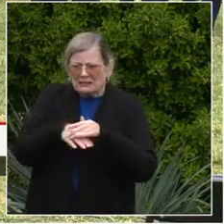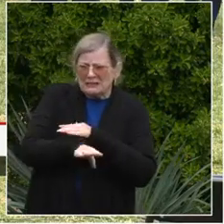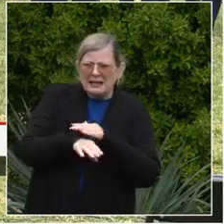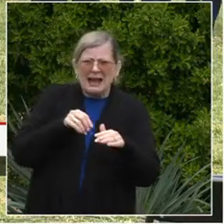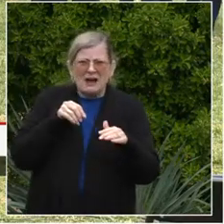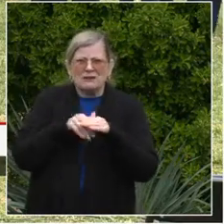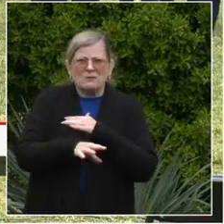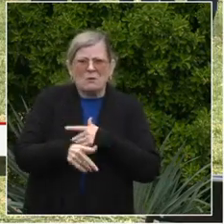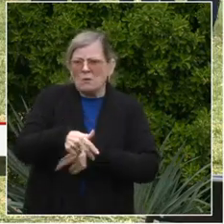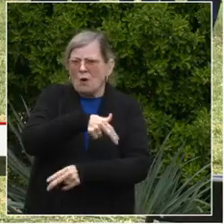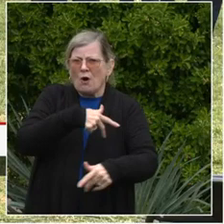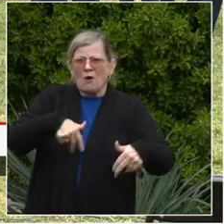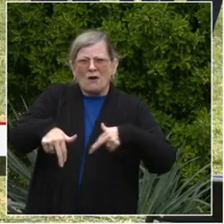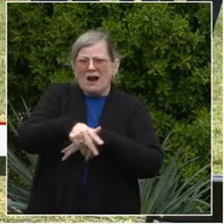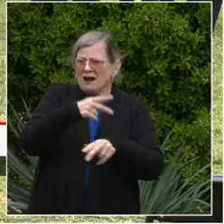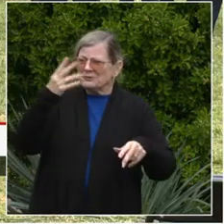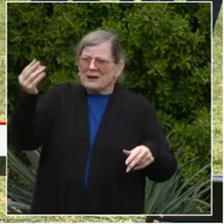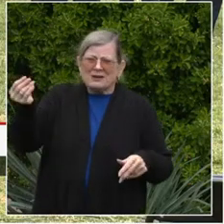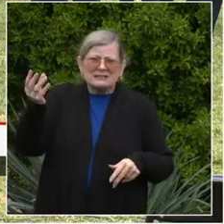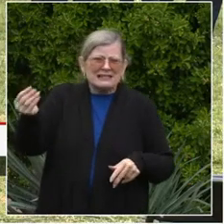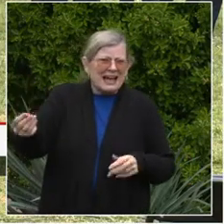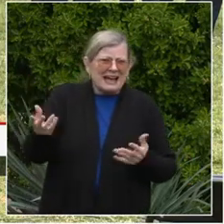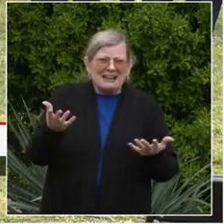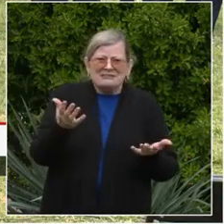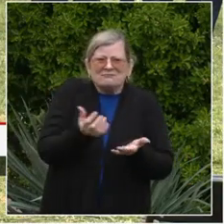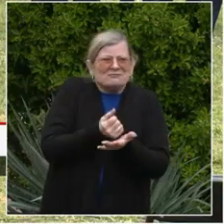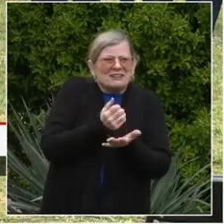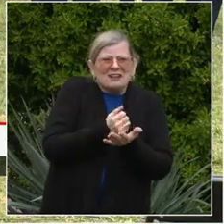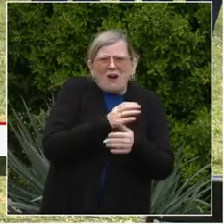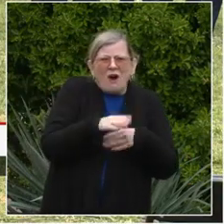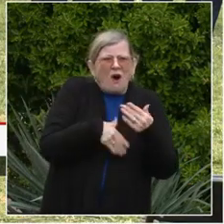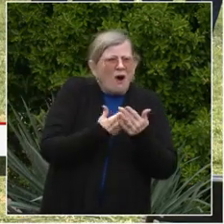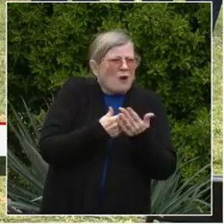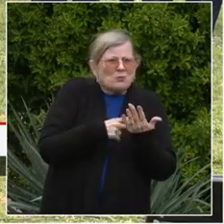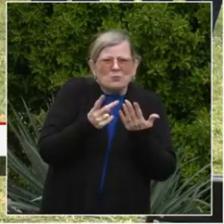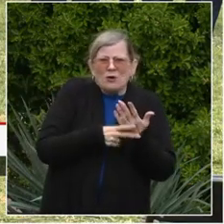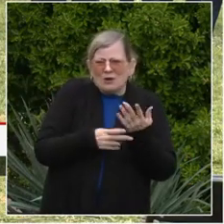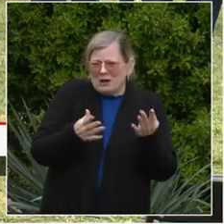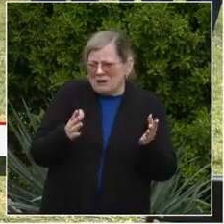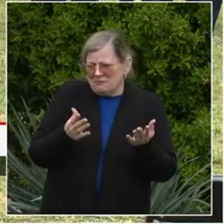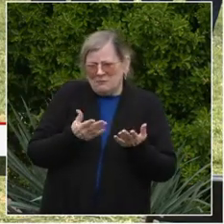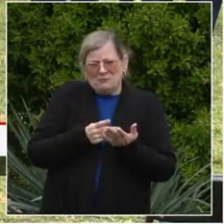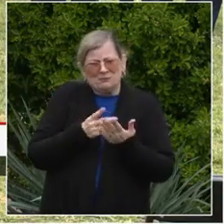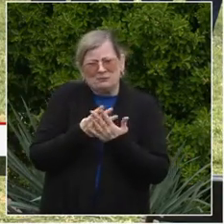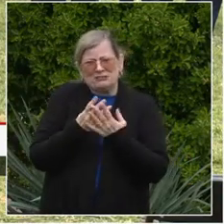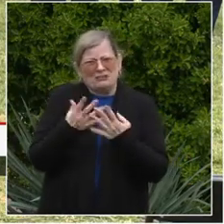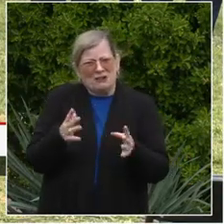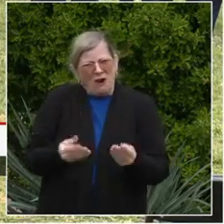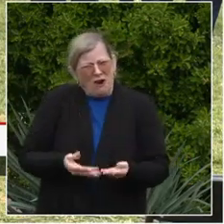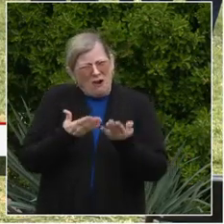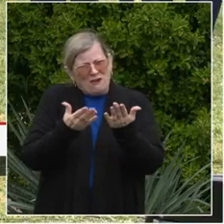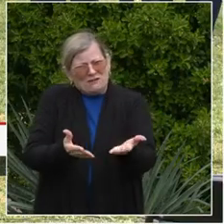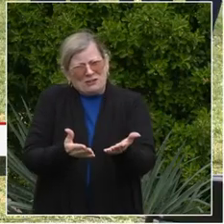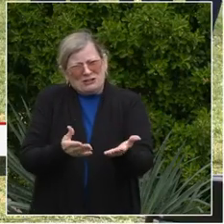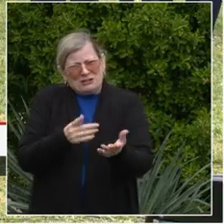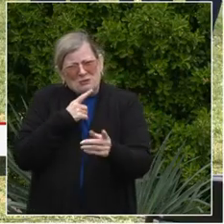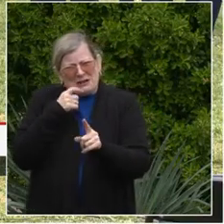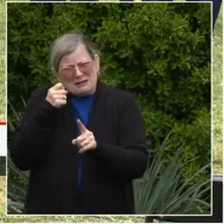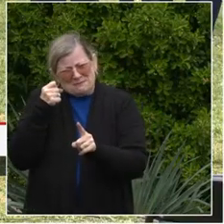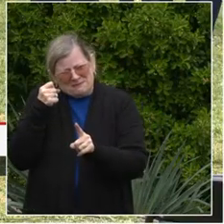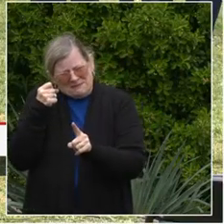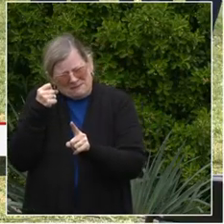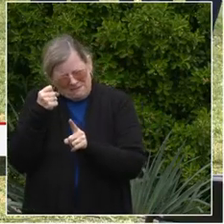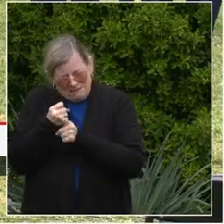walk around, go outside, take advantage of all the programs that we offer. That is significantly restricted to keep